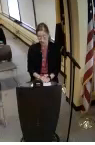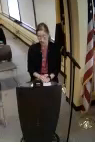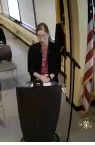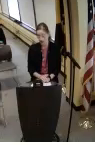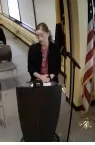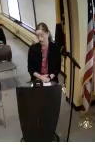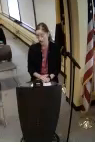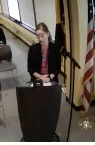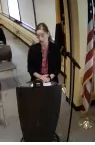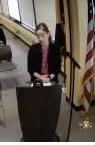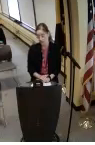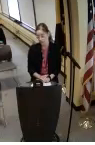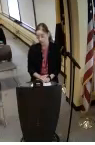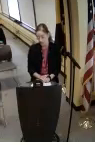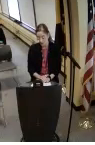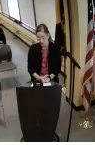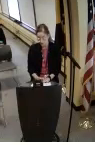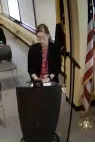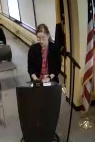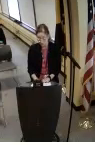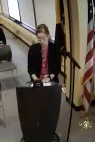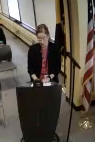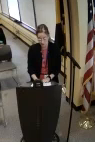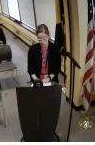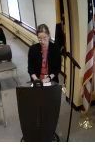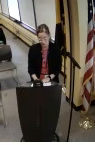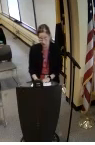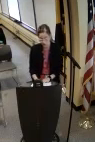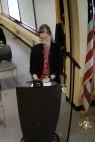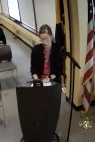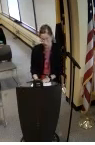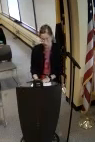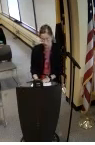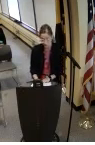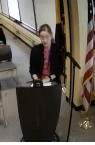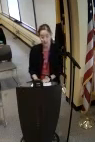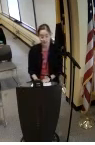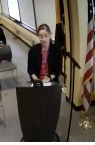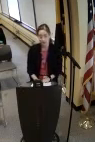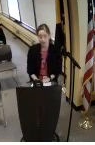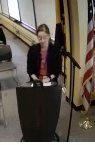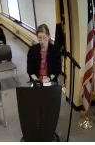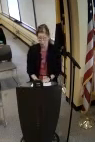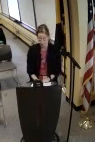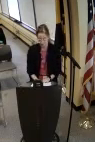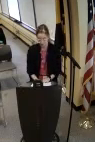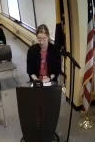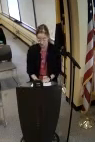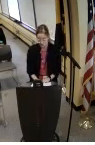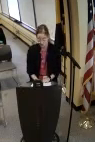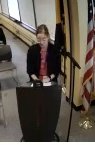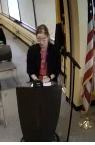replacement was completed in May of 2024. For those who may recall, this was a challenging project that was initiated due to a